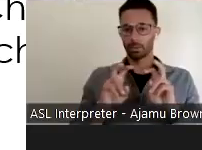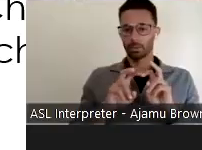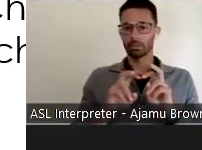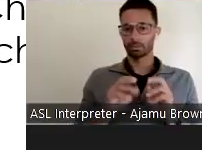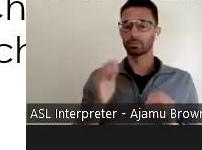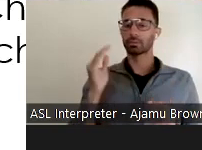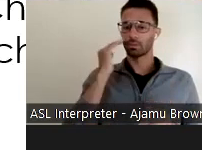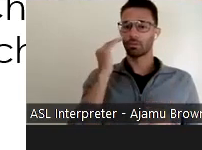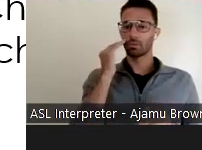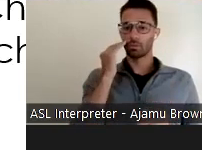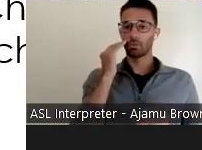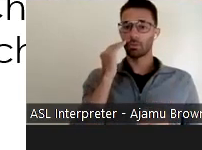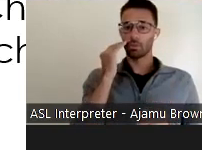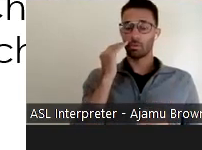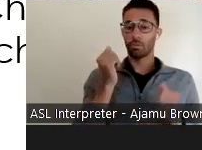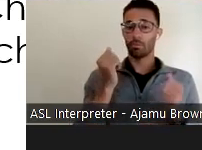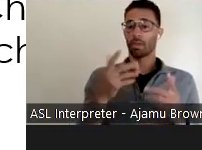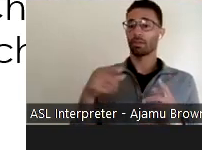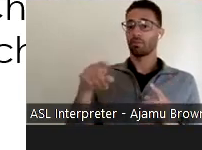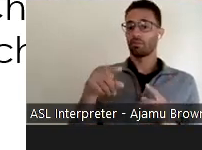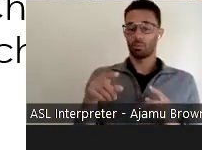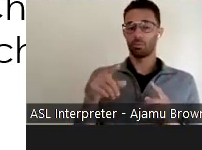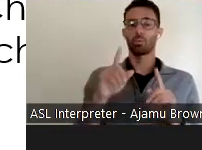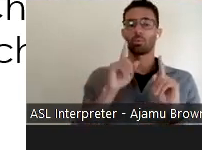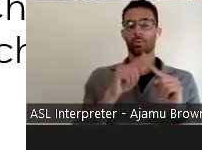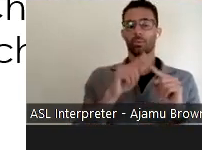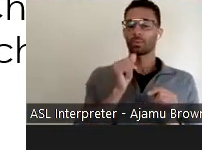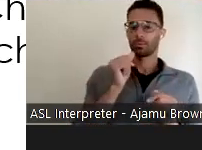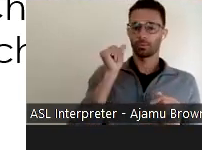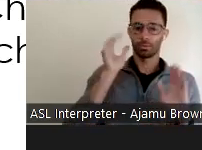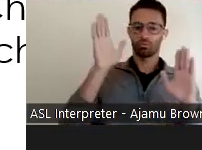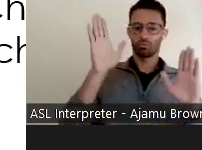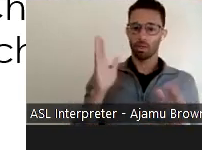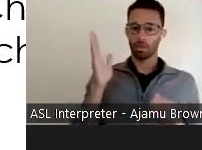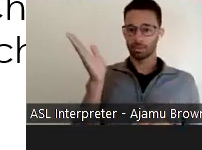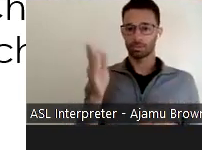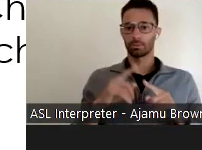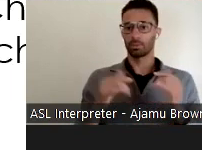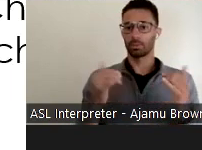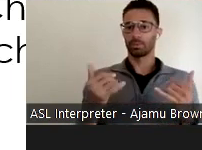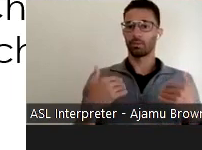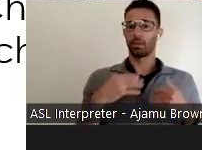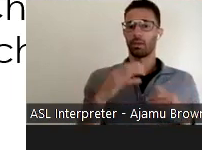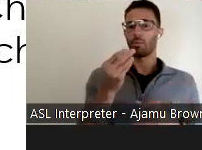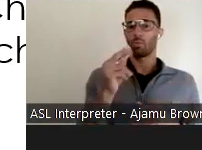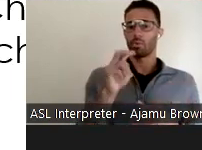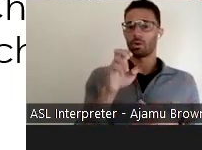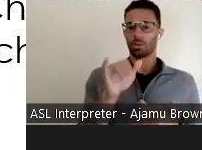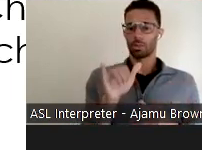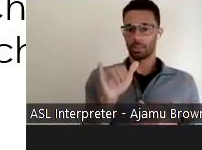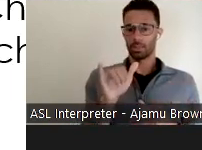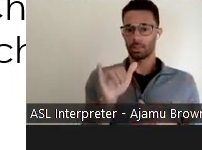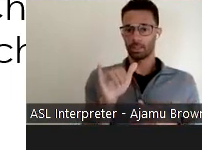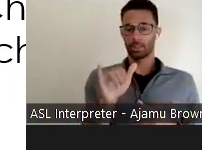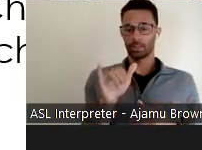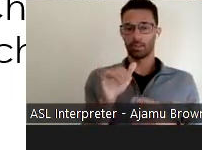yesterday's great presentation, but today we have Courtney Maslin from Integrated Systems of Care Division Chief